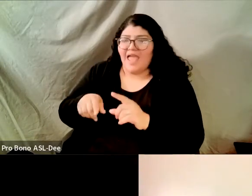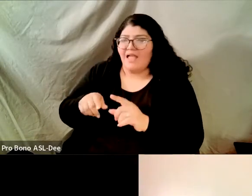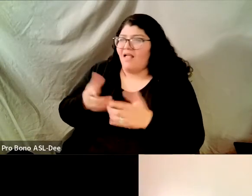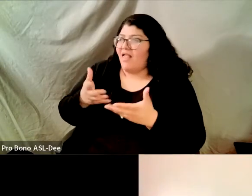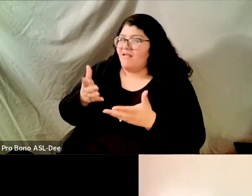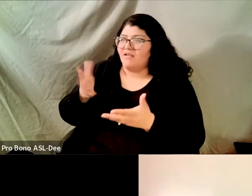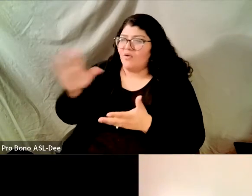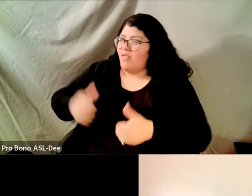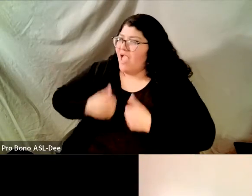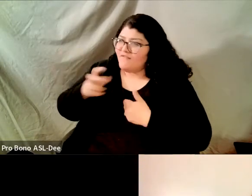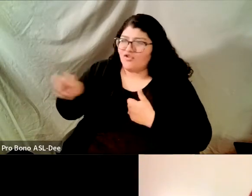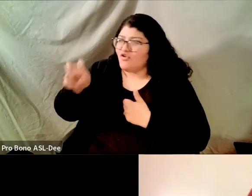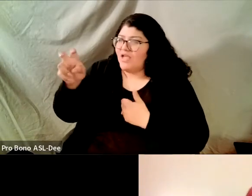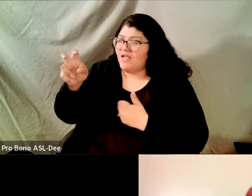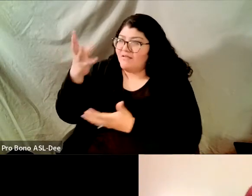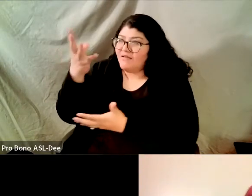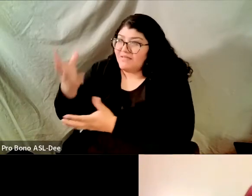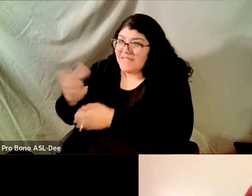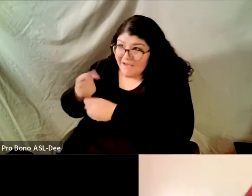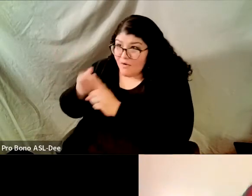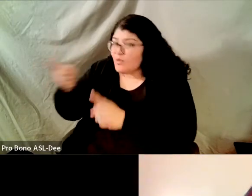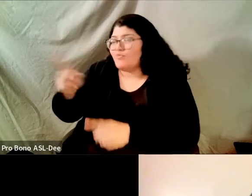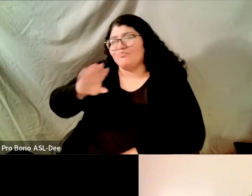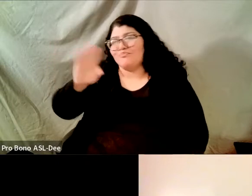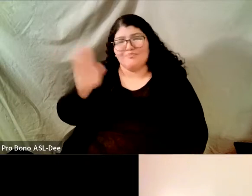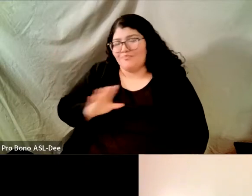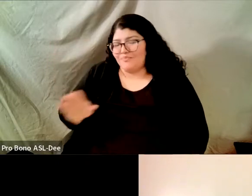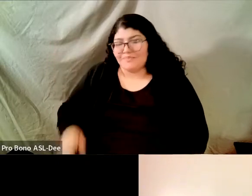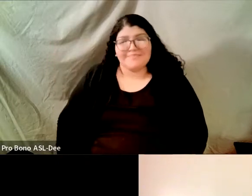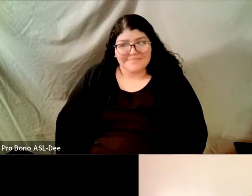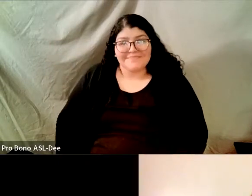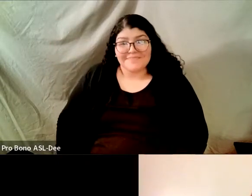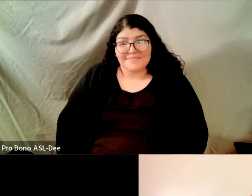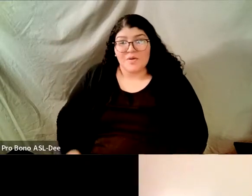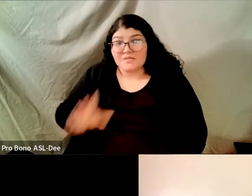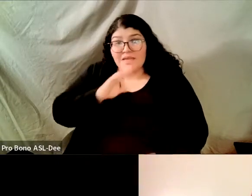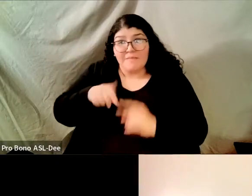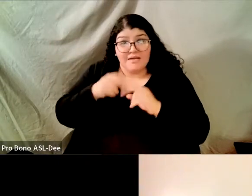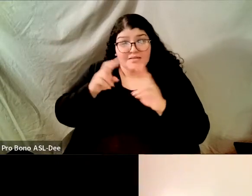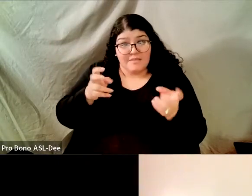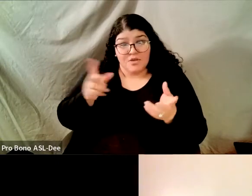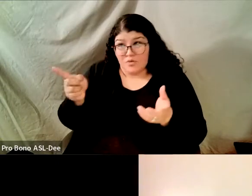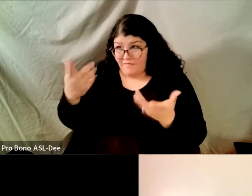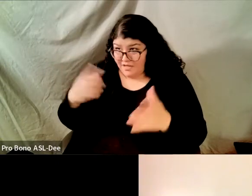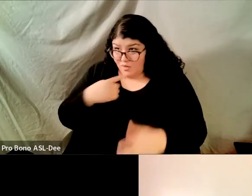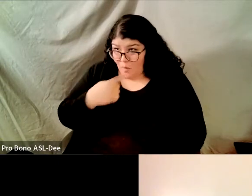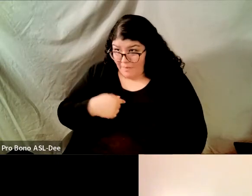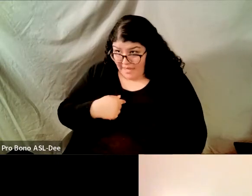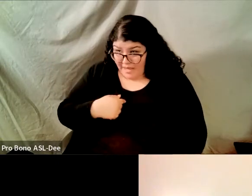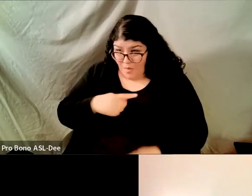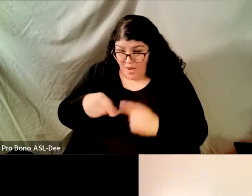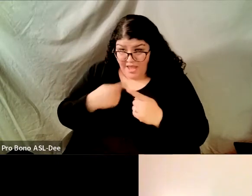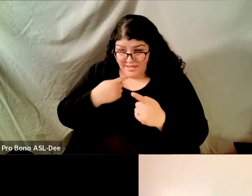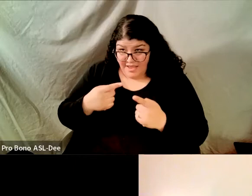well. So, yeah. So speaking of on that topic, you had once told me when I did that